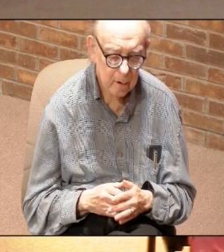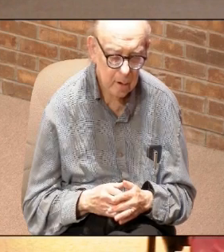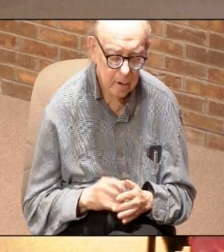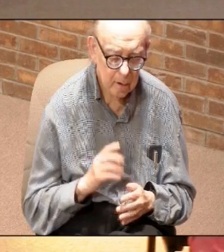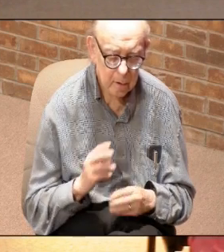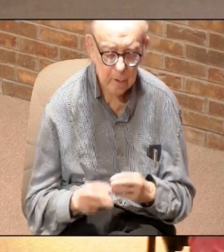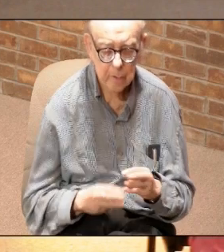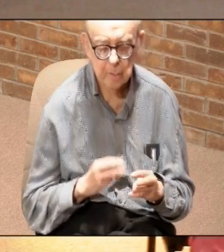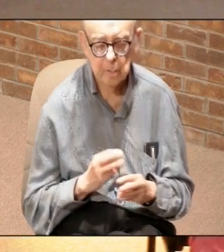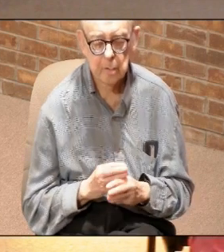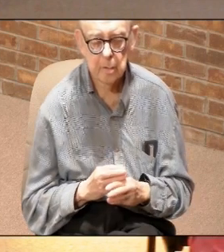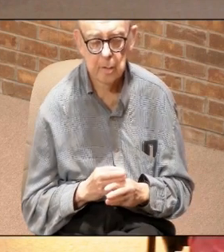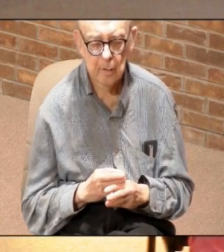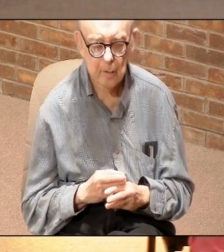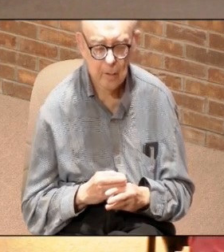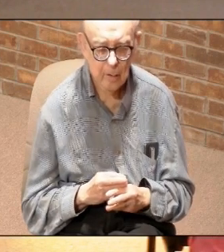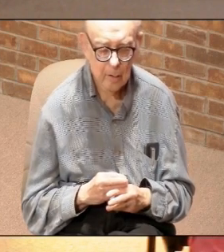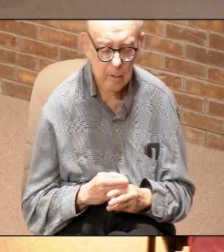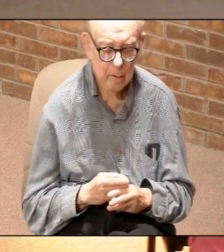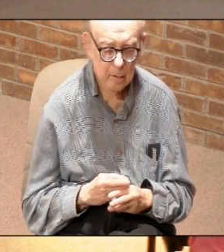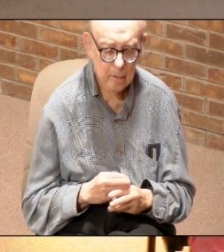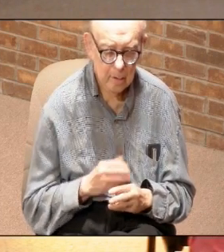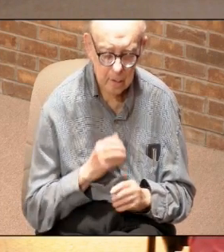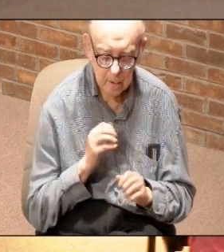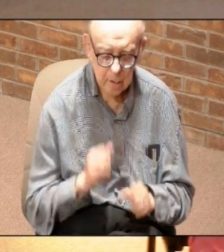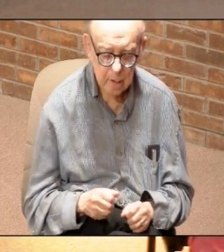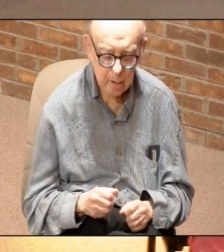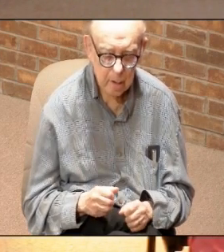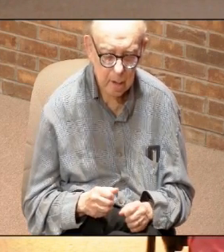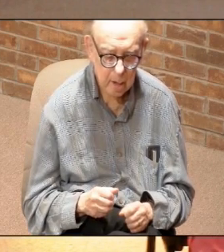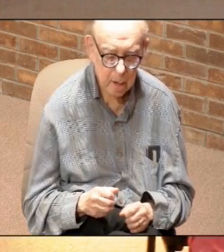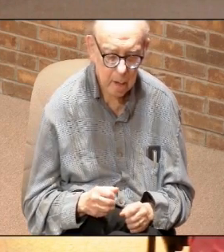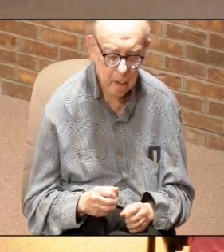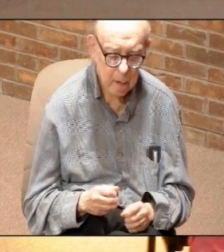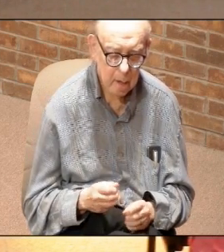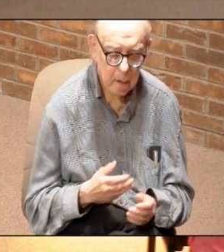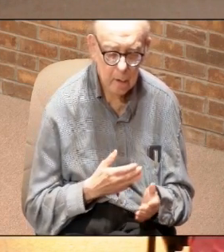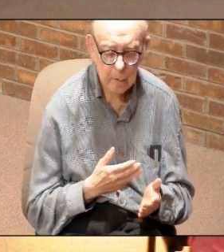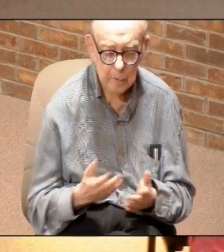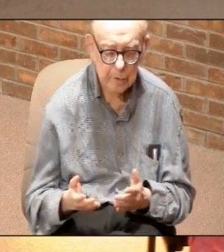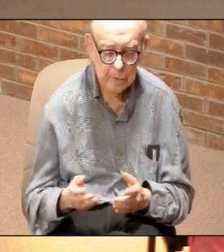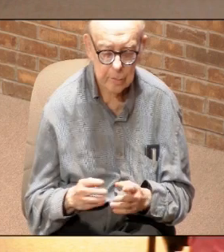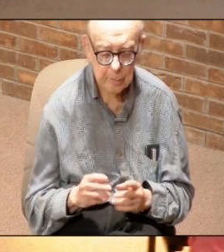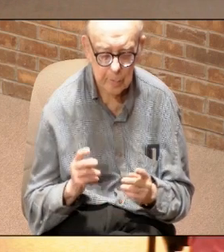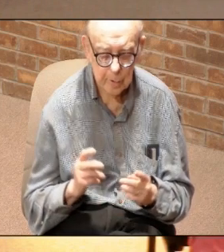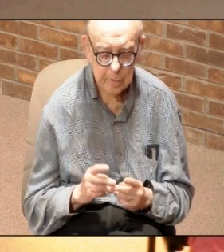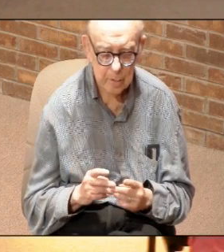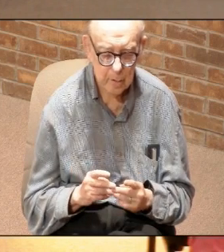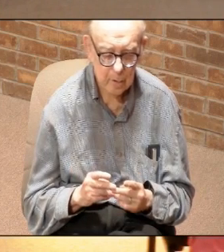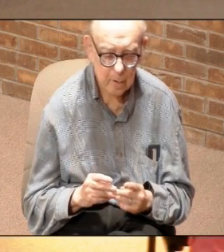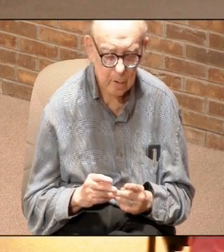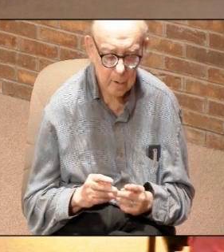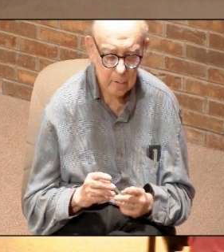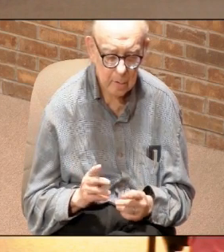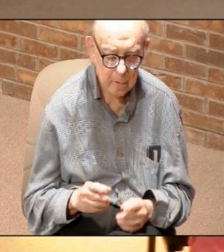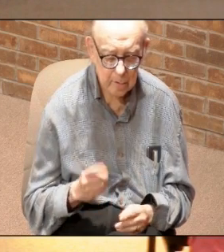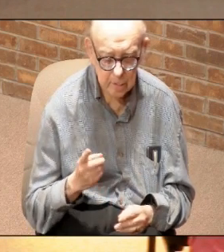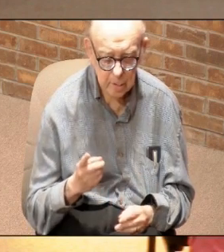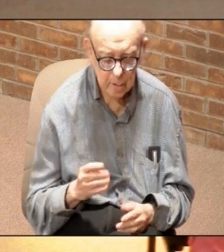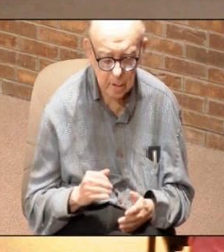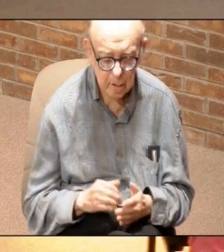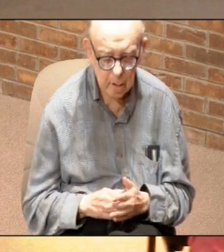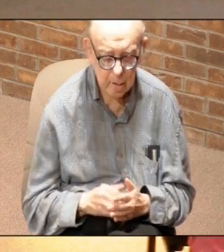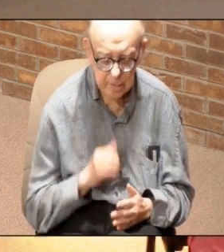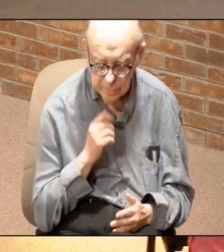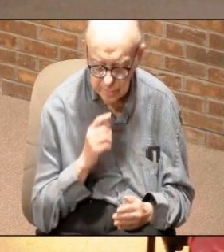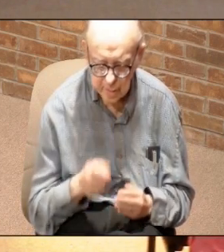This world will not be able to bring you to the point where it's bringing you. Because you understand this is not